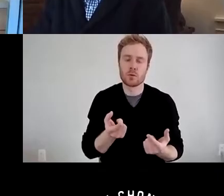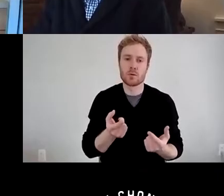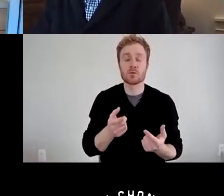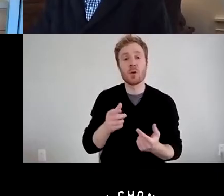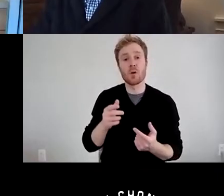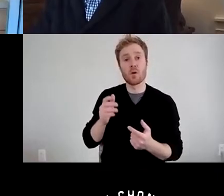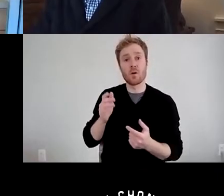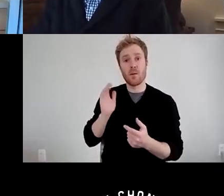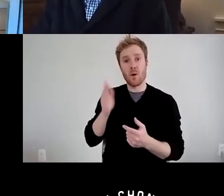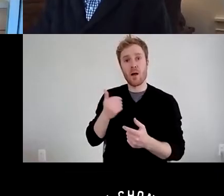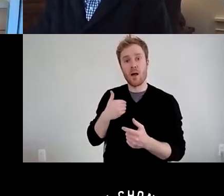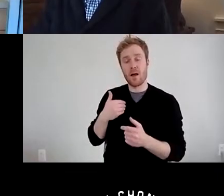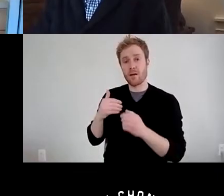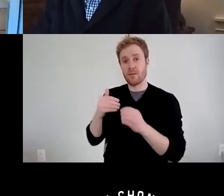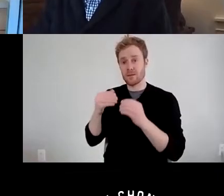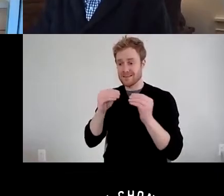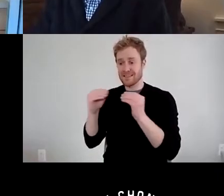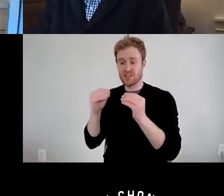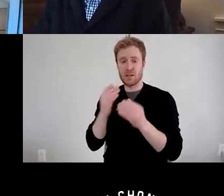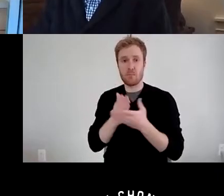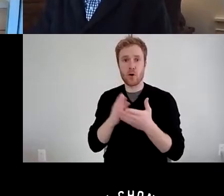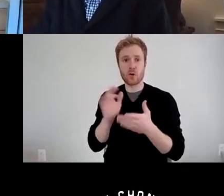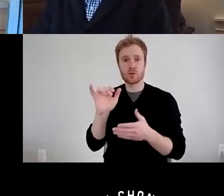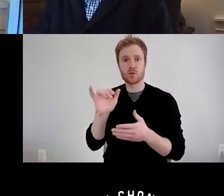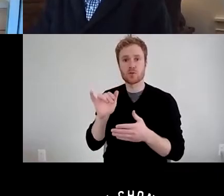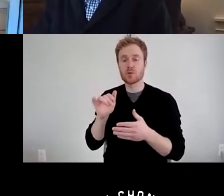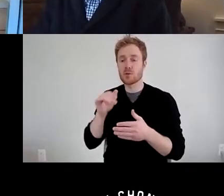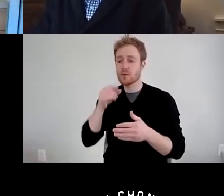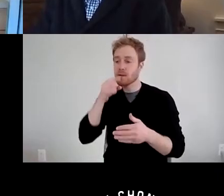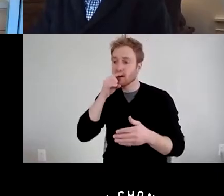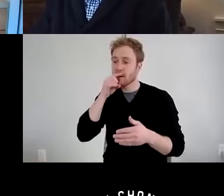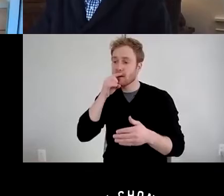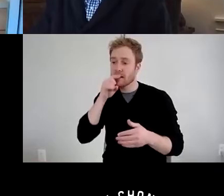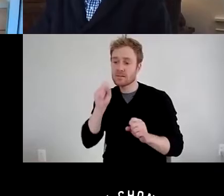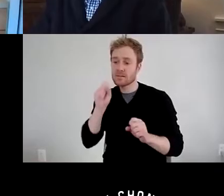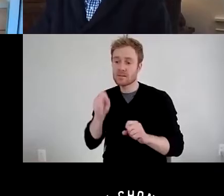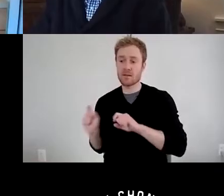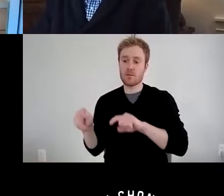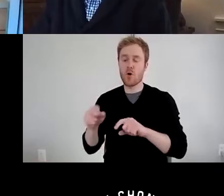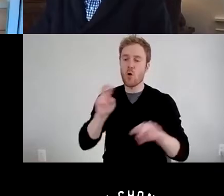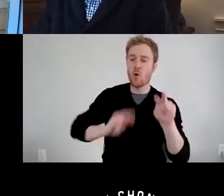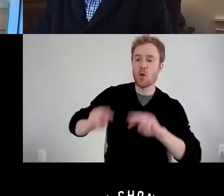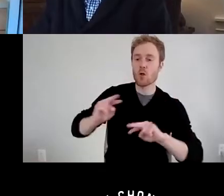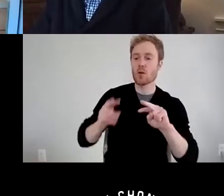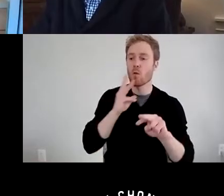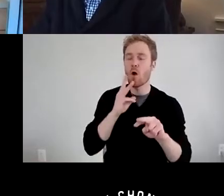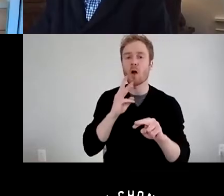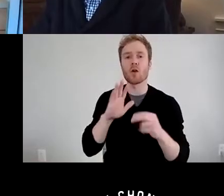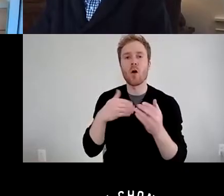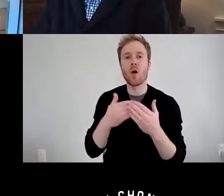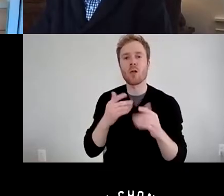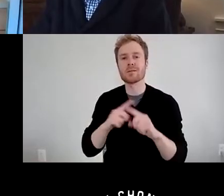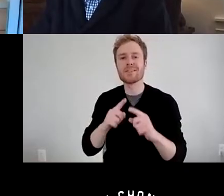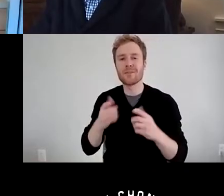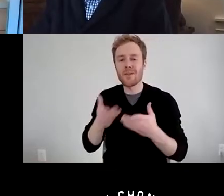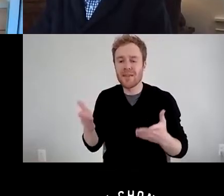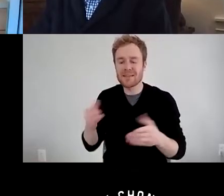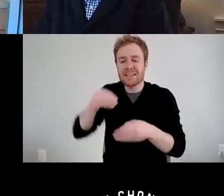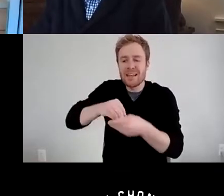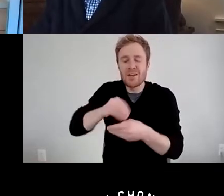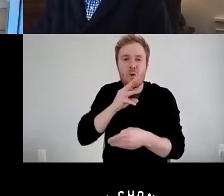place. Every time it rains, it's gonna funnel all that water into that wetland area, and it'll fill up with water, and it'll